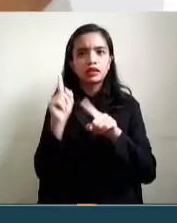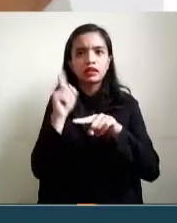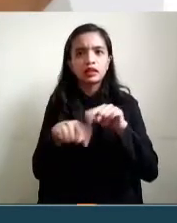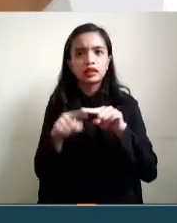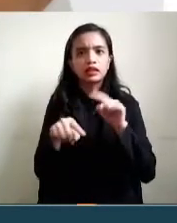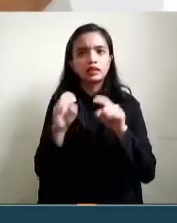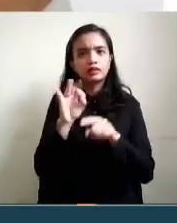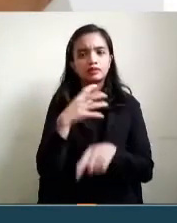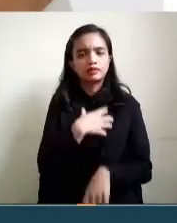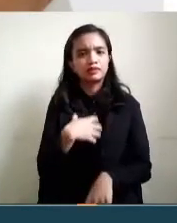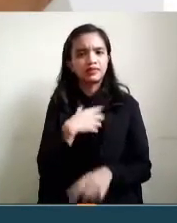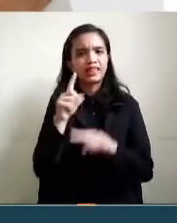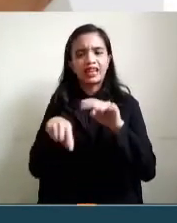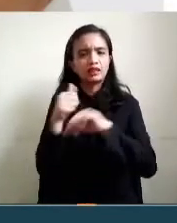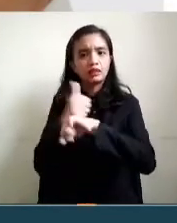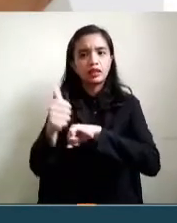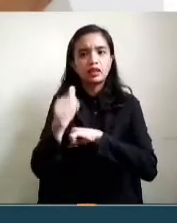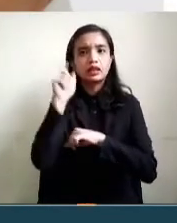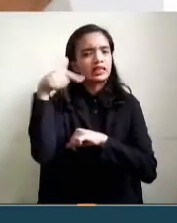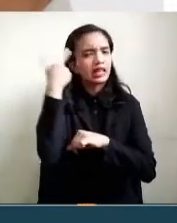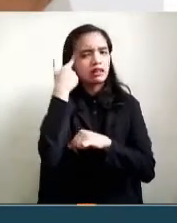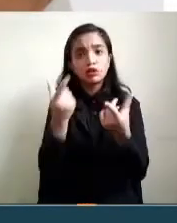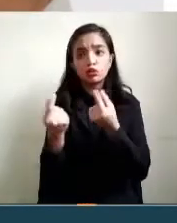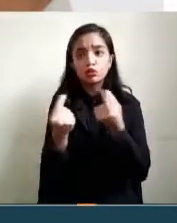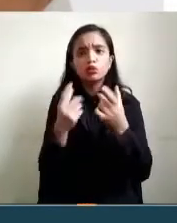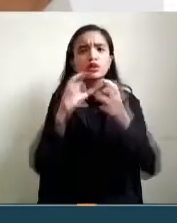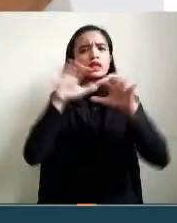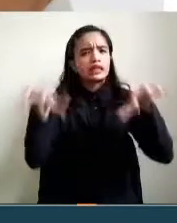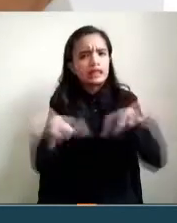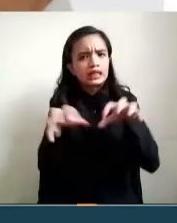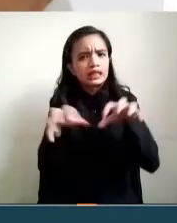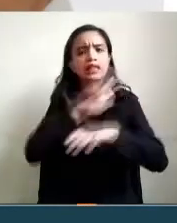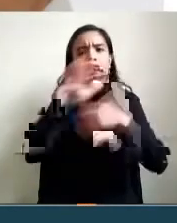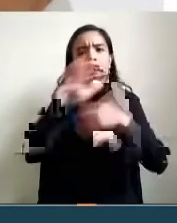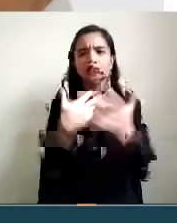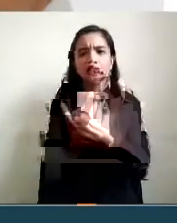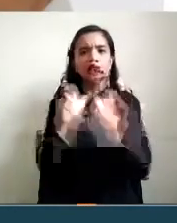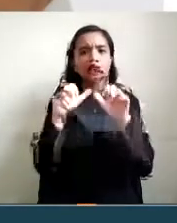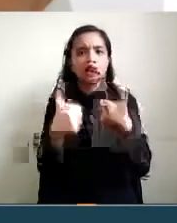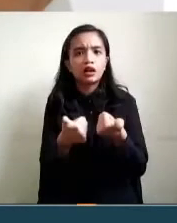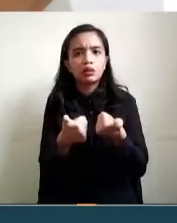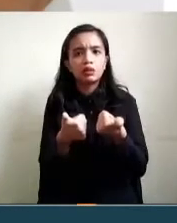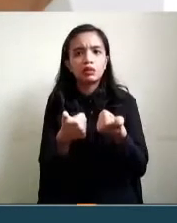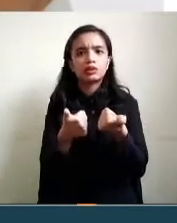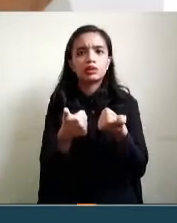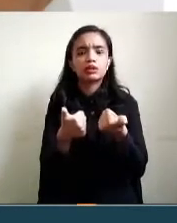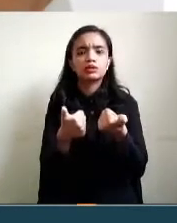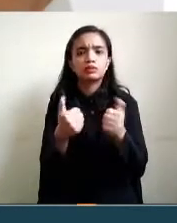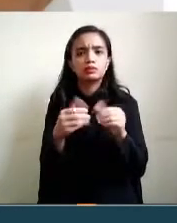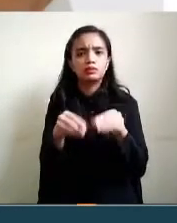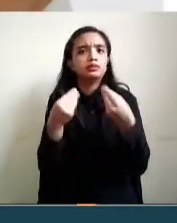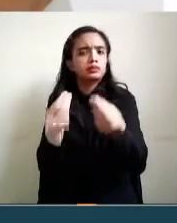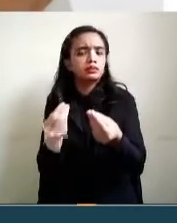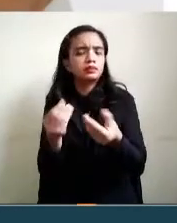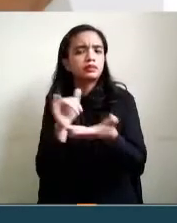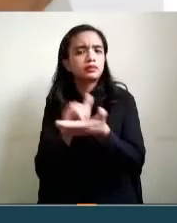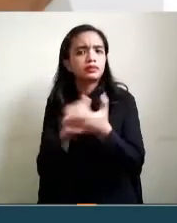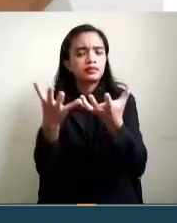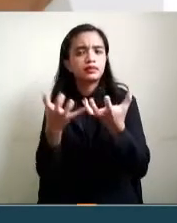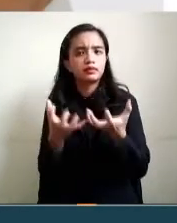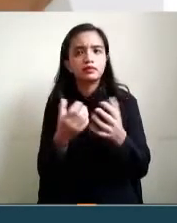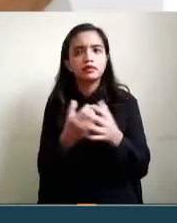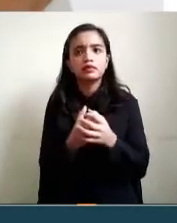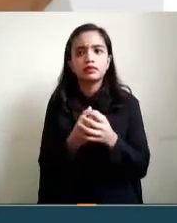nagre-reklamo sila. Government is doing everything it can do to give them the assistance they deserve. Alam namin yan, they deserve